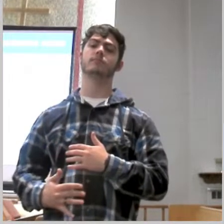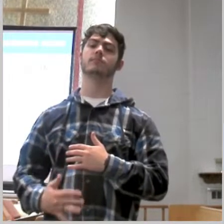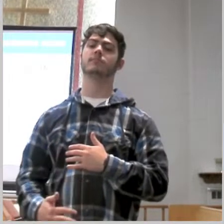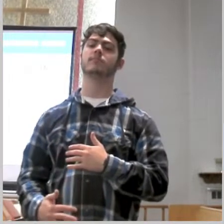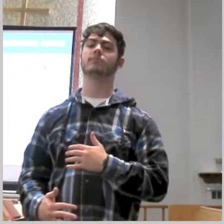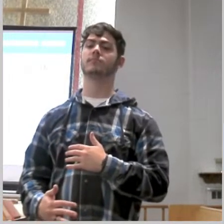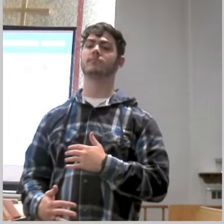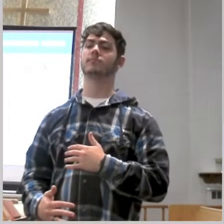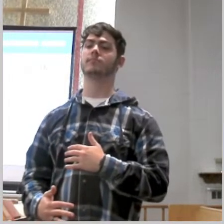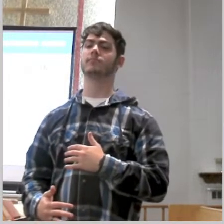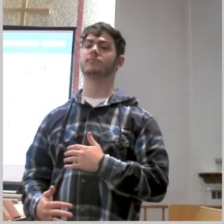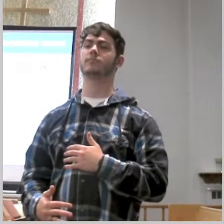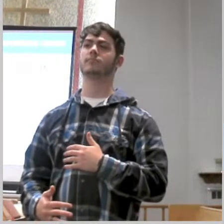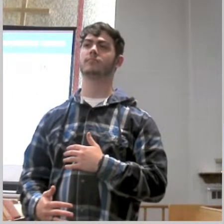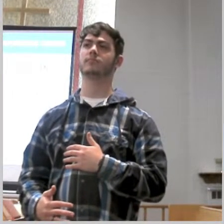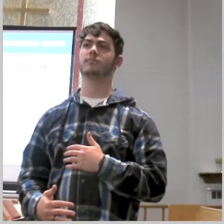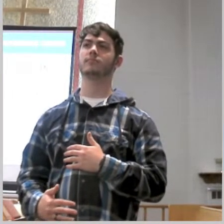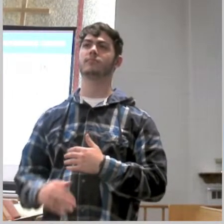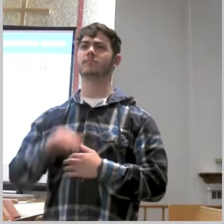mingled